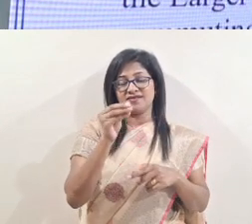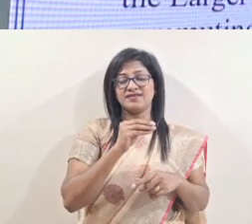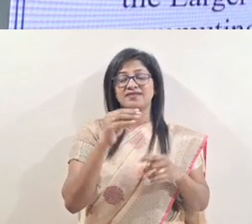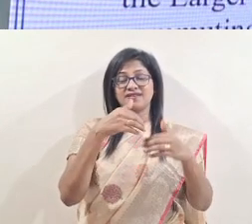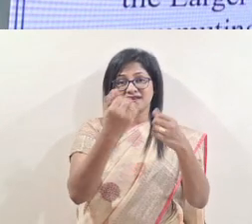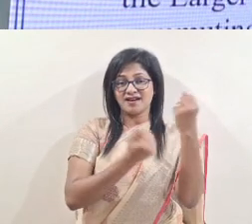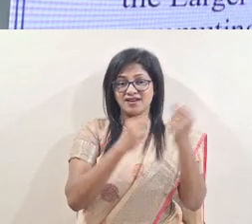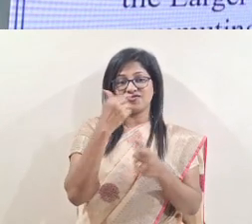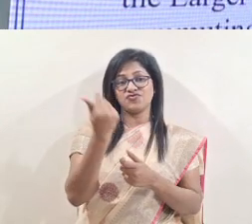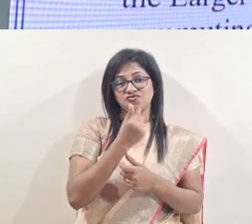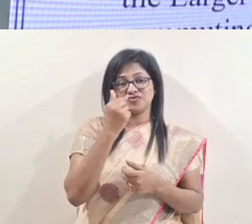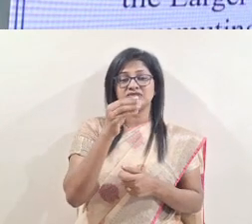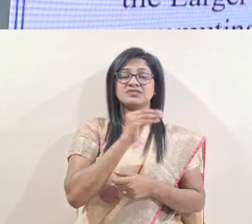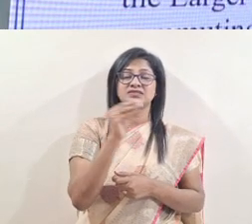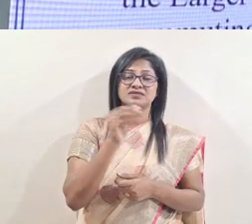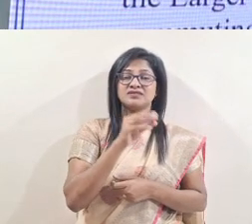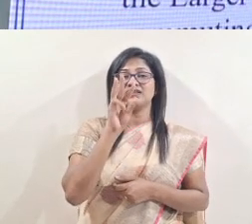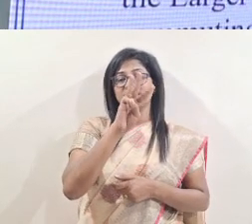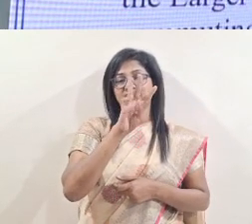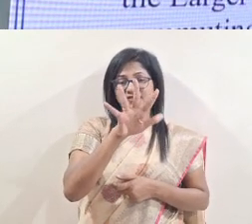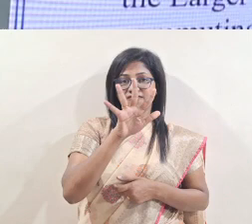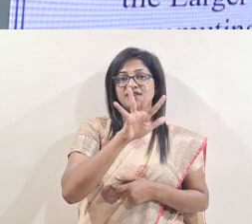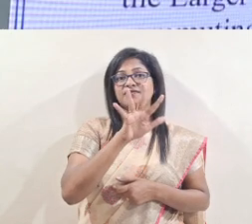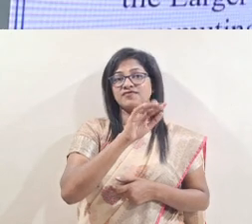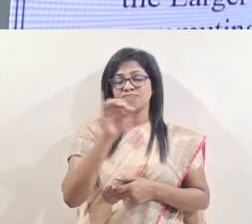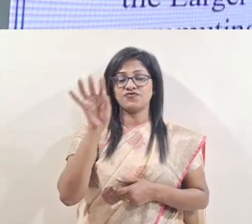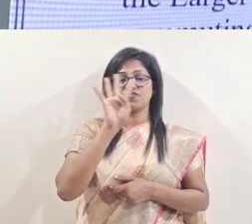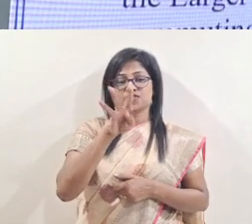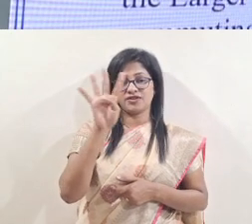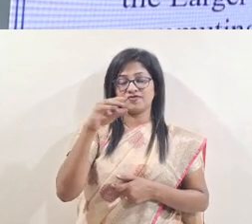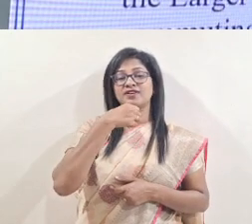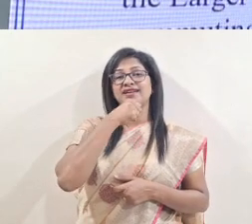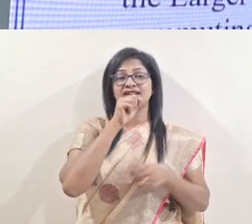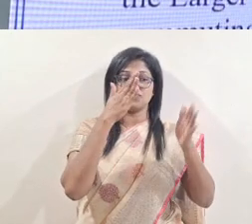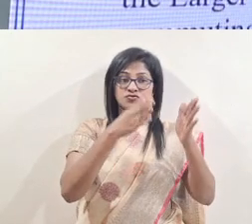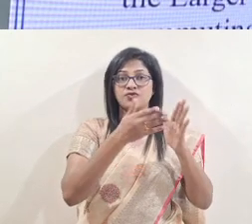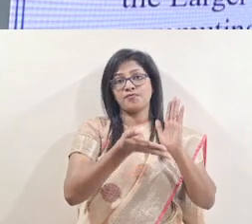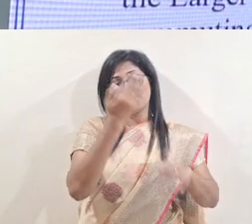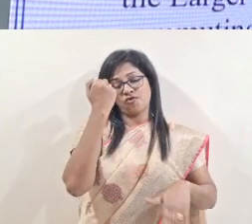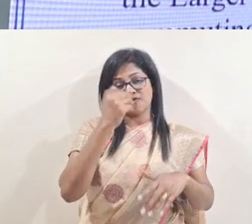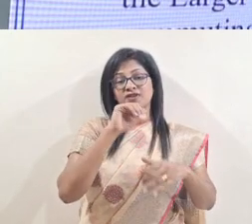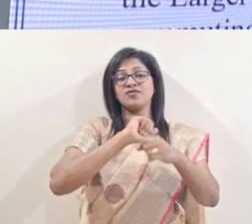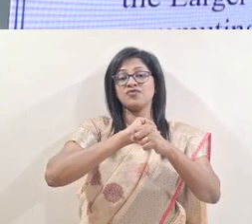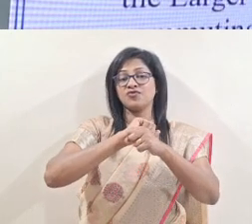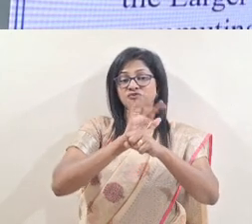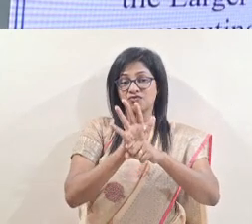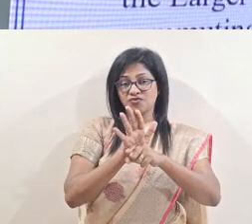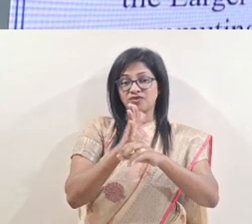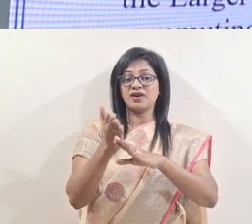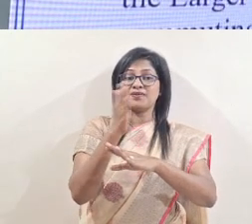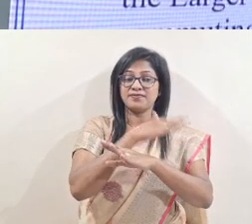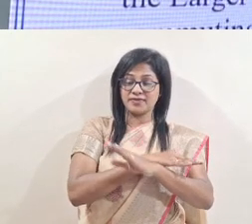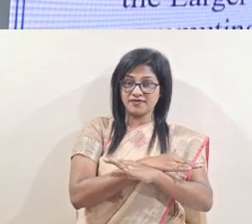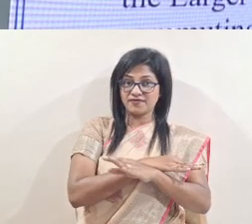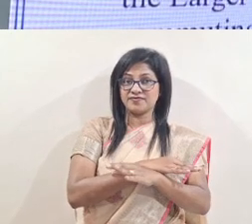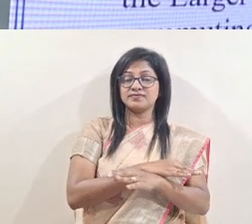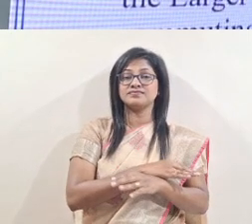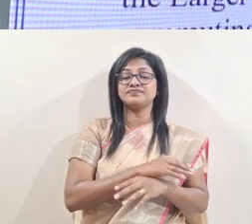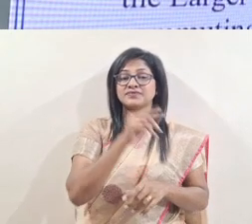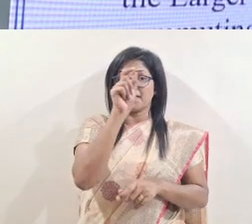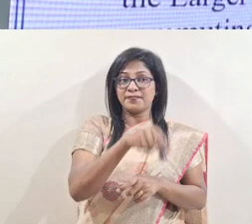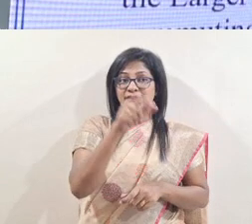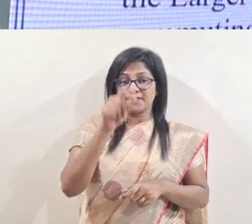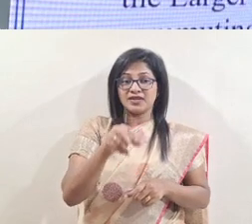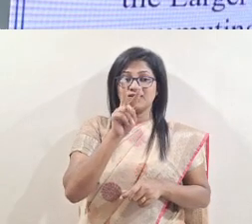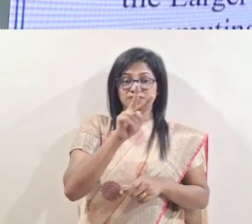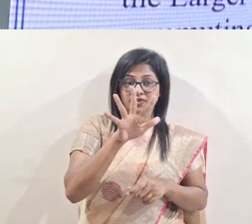which lies within 35 to 44 year range. Before COVID-19, the individuals belonging to 25 to